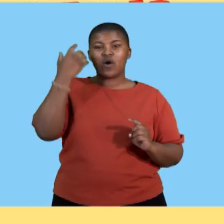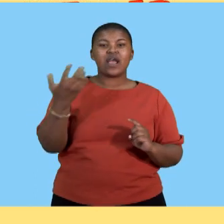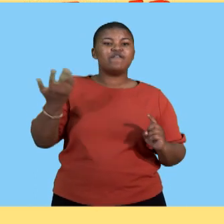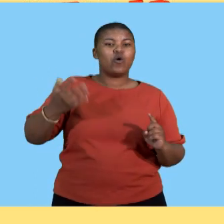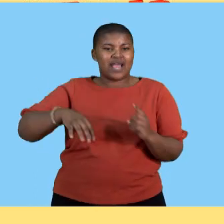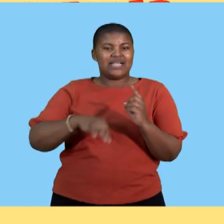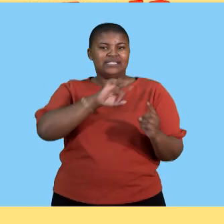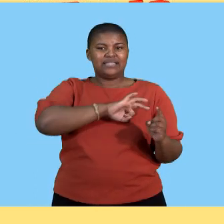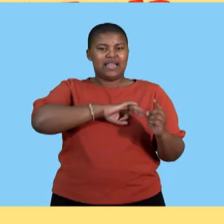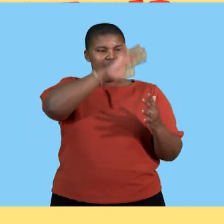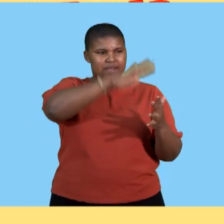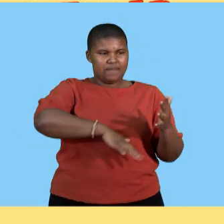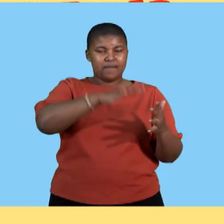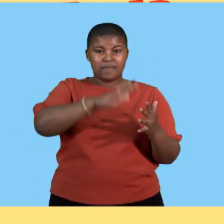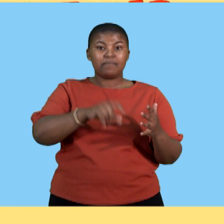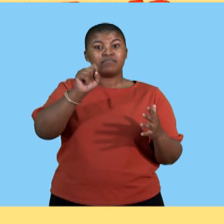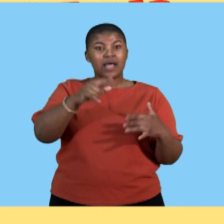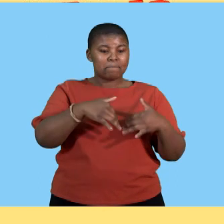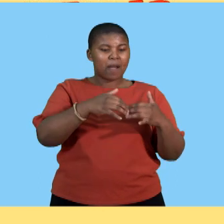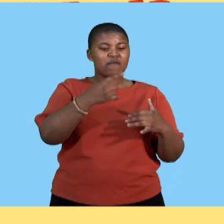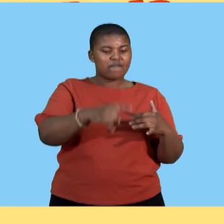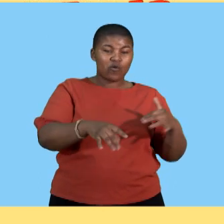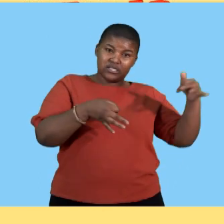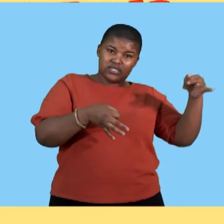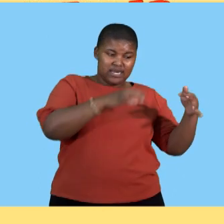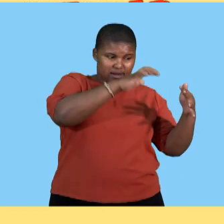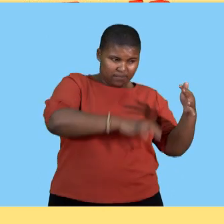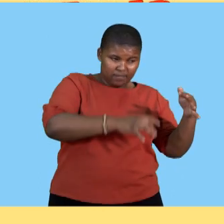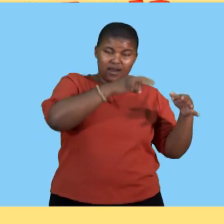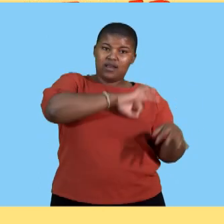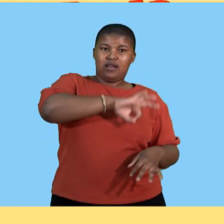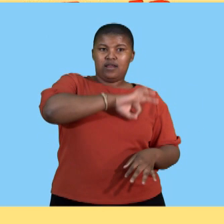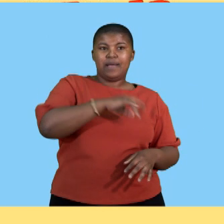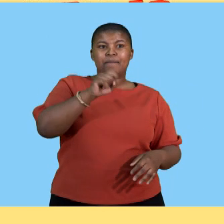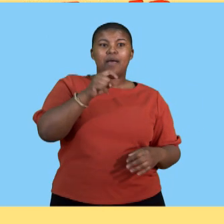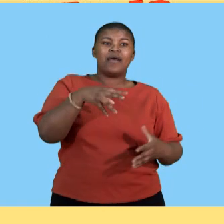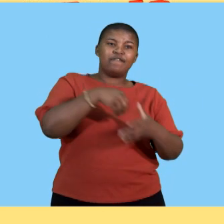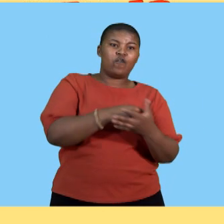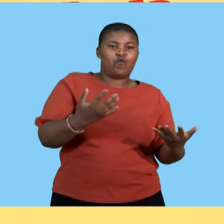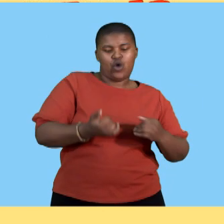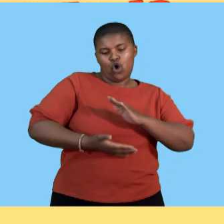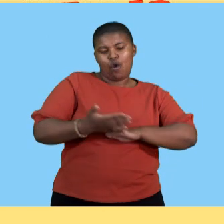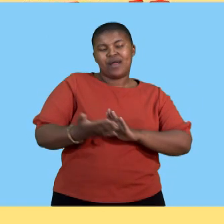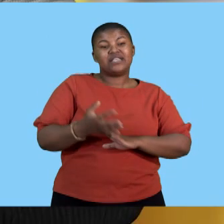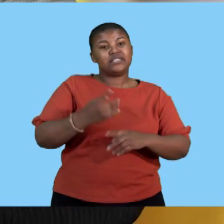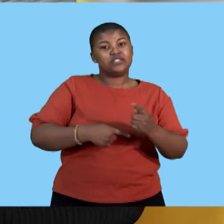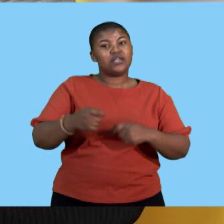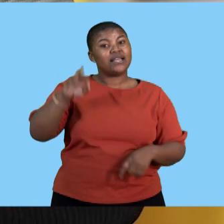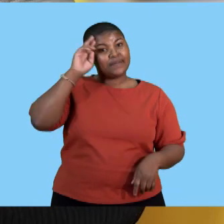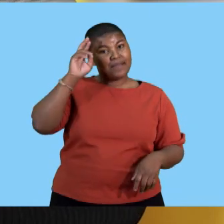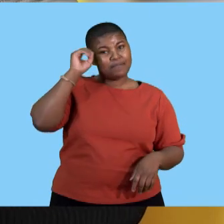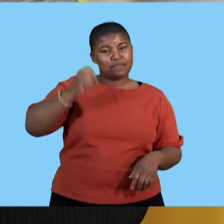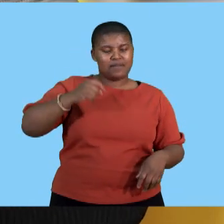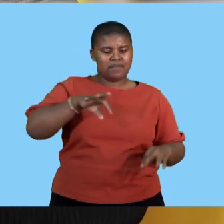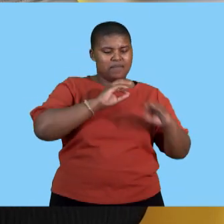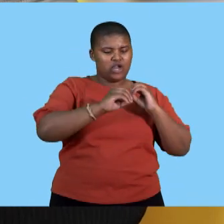the salaries journal. When we prepare our statement of comprehensive income, we record it under operating expenses. But remember, that